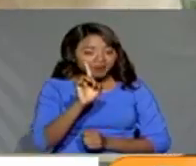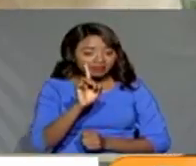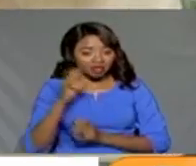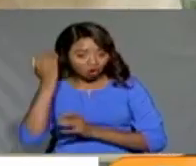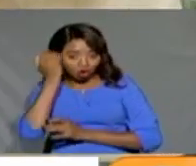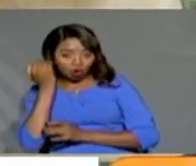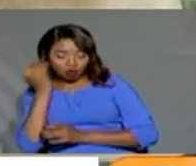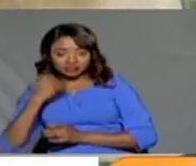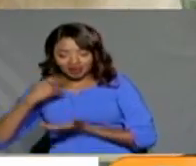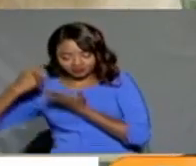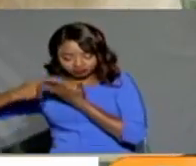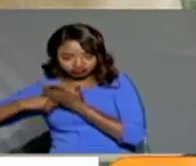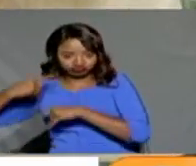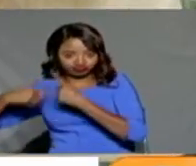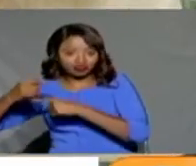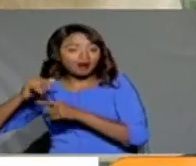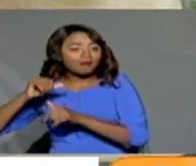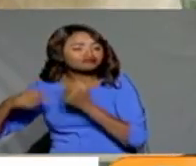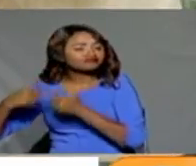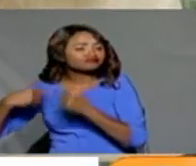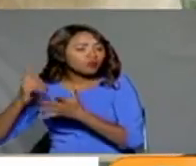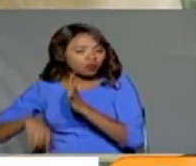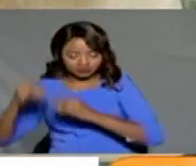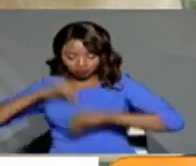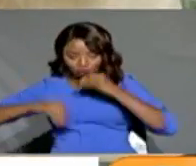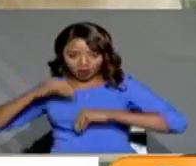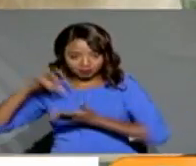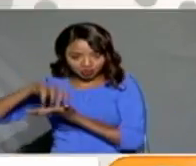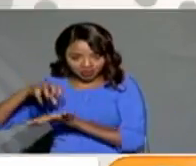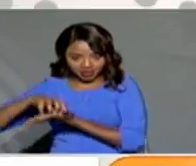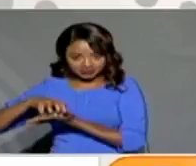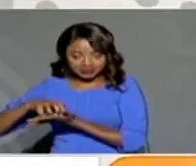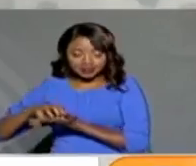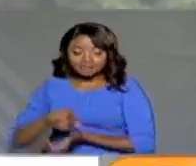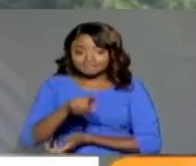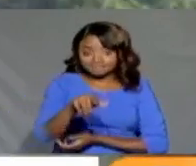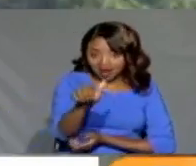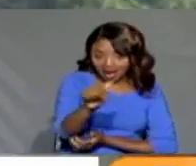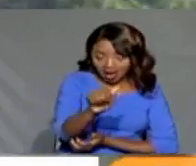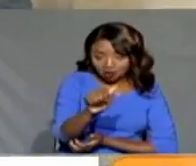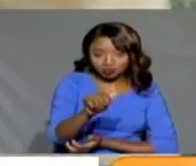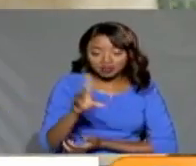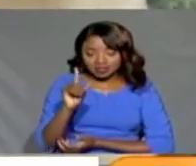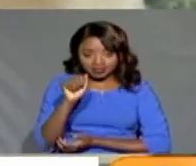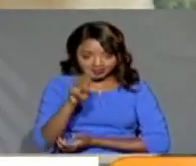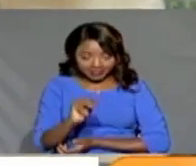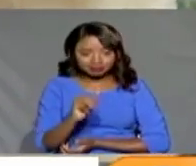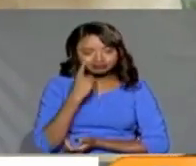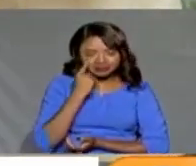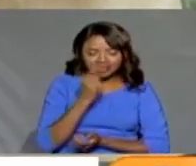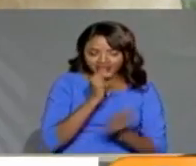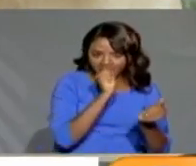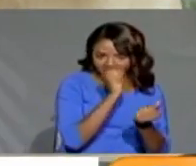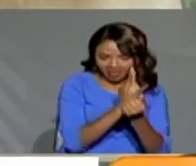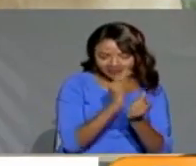in court, with no permanent works on the ground, despite the payments. With the Arror Dam scope and cost revised to between 13 and 15